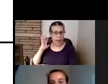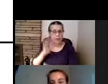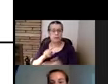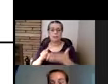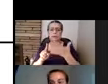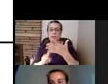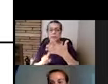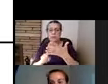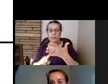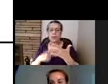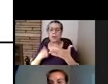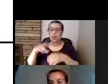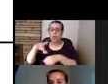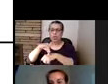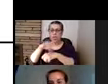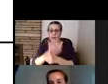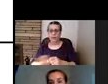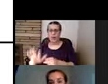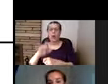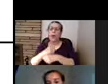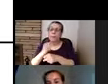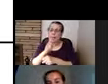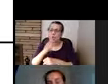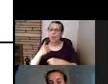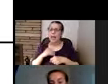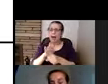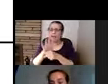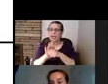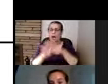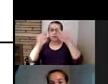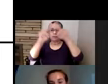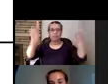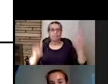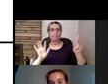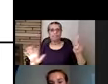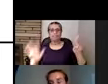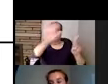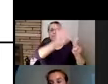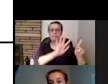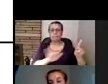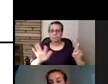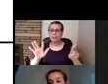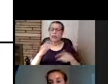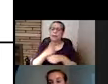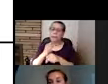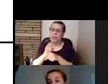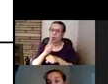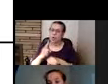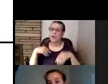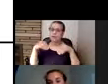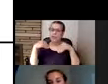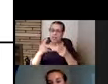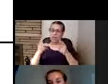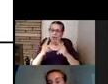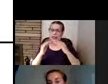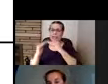geographic distribution to cover need across the network. Recognizing the geographic distribution of our region so we can distribute sales locations evenly